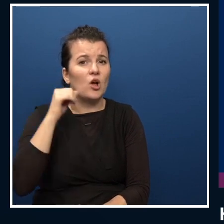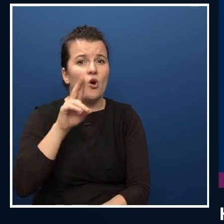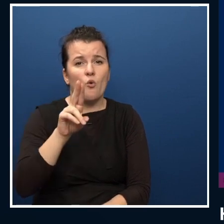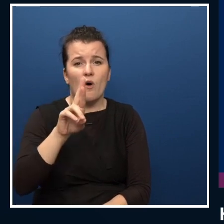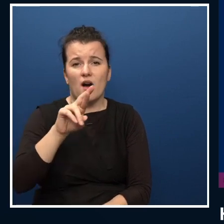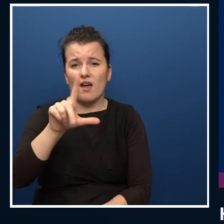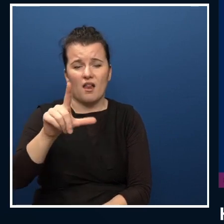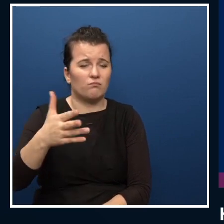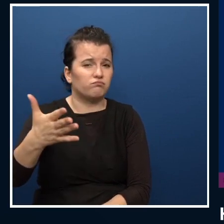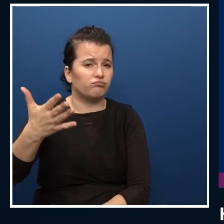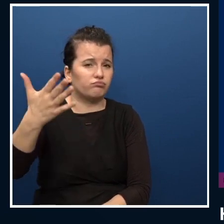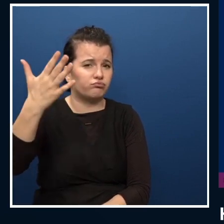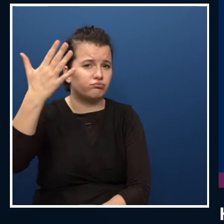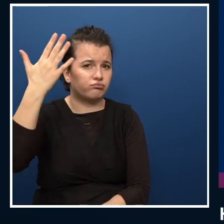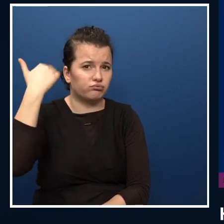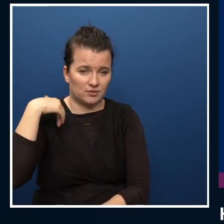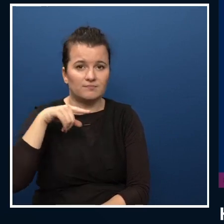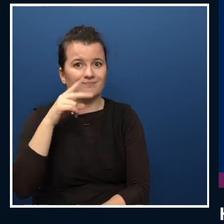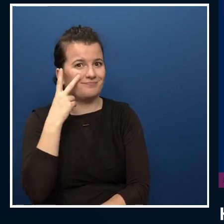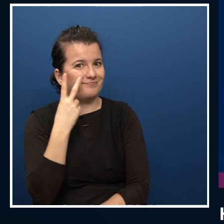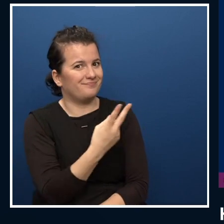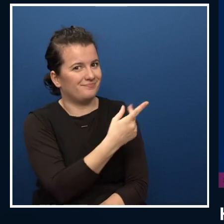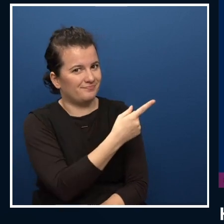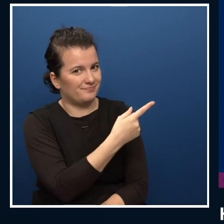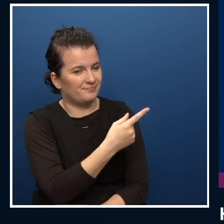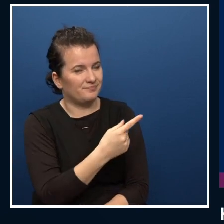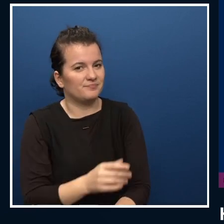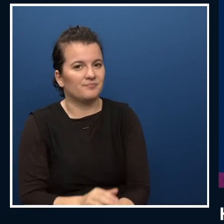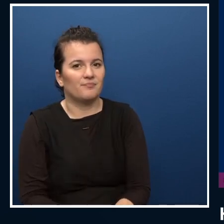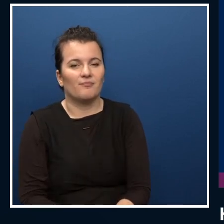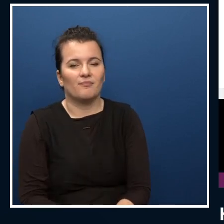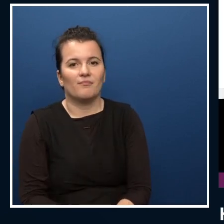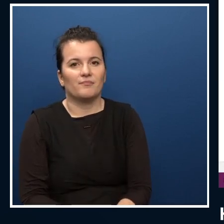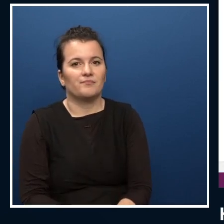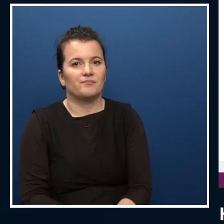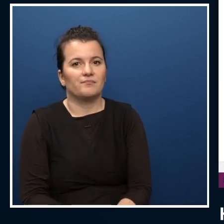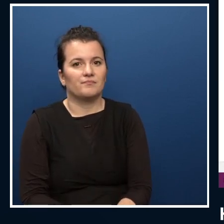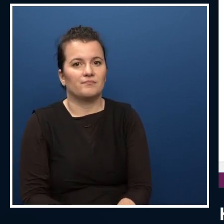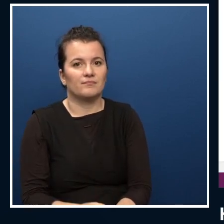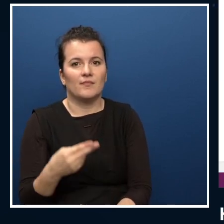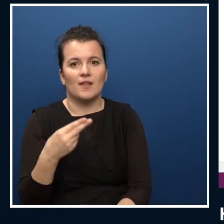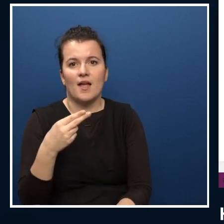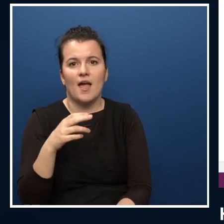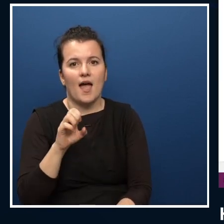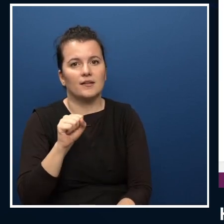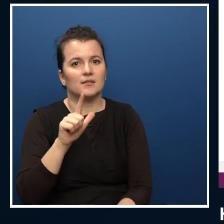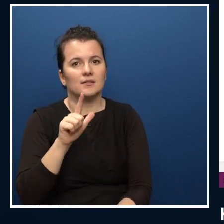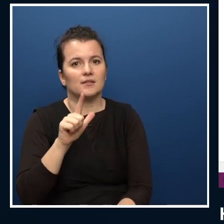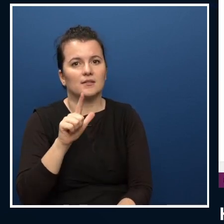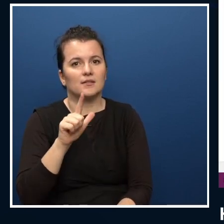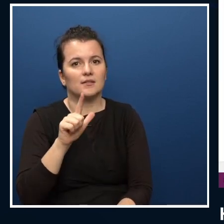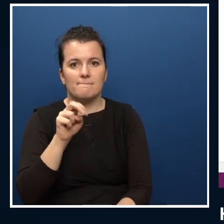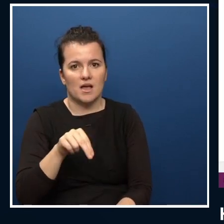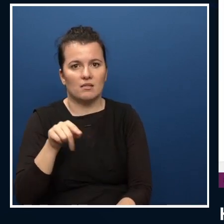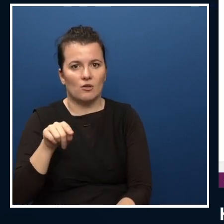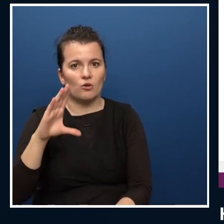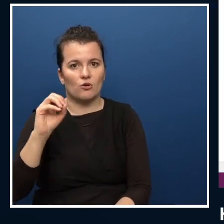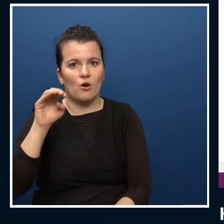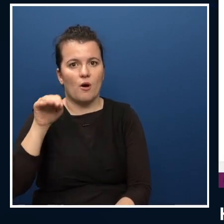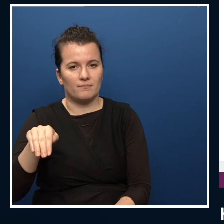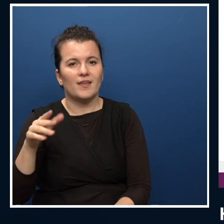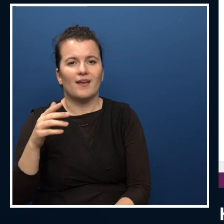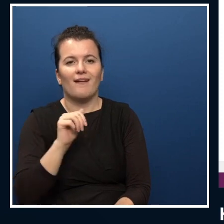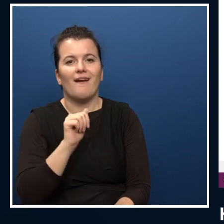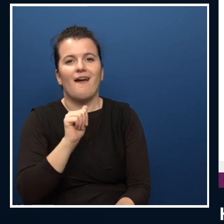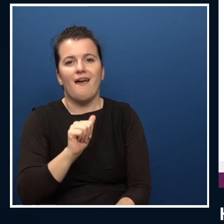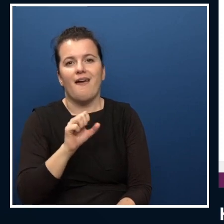either. There was the issue that Hanselman.com was written on ASP.NET and an older version of that.